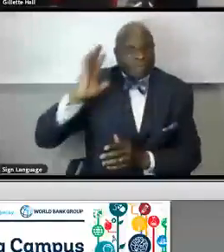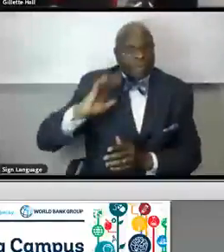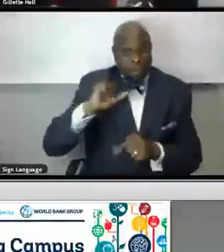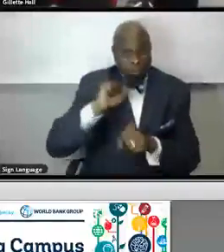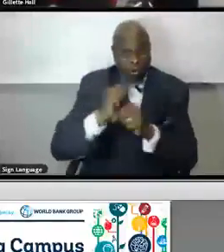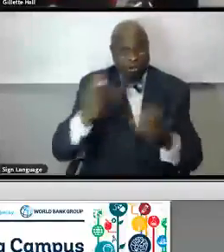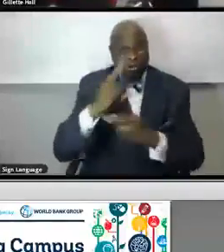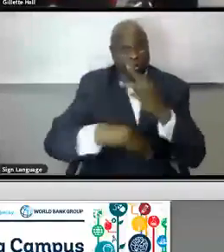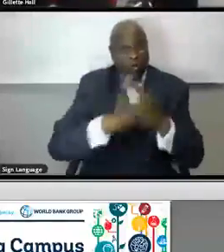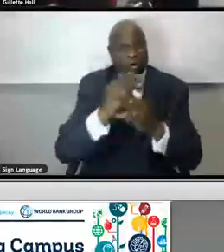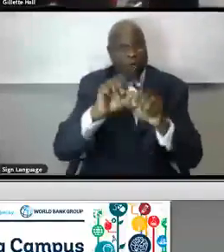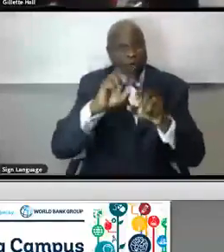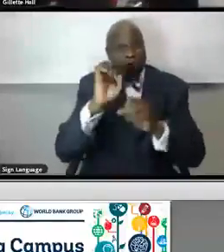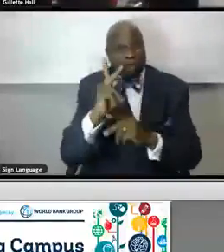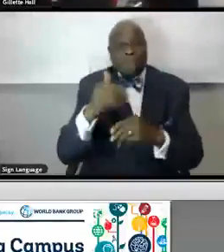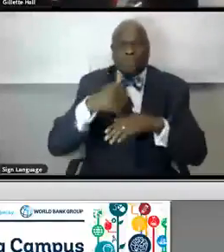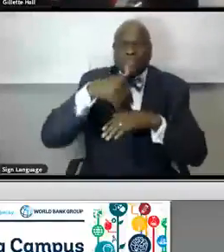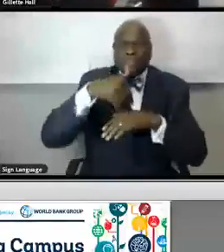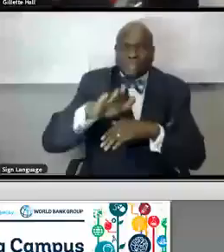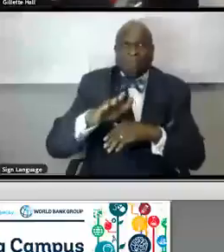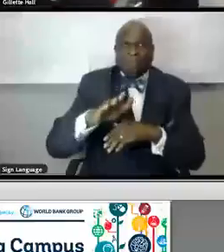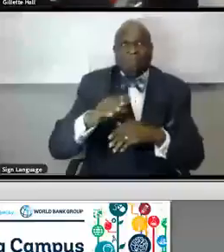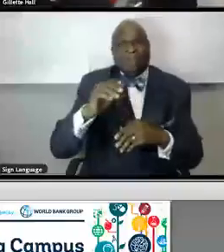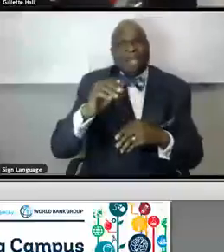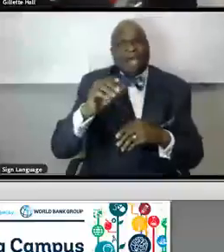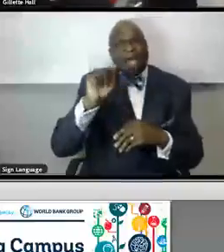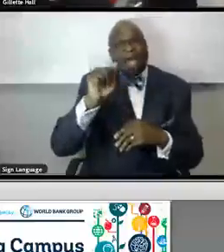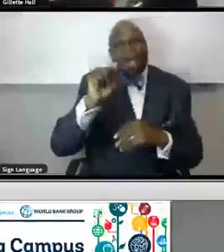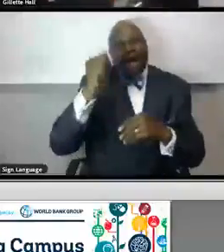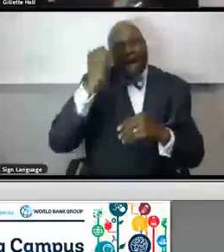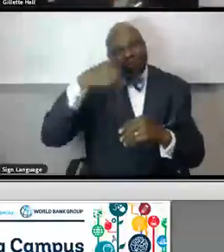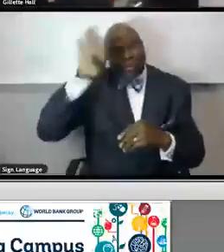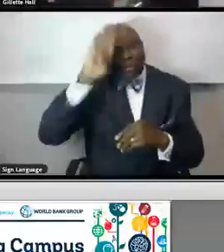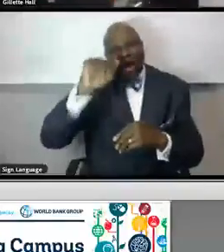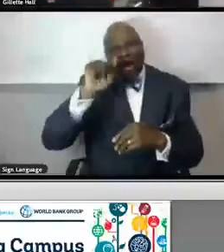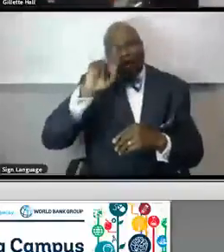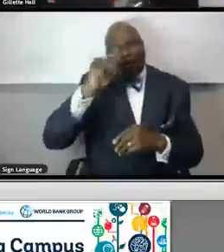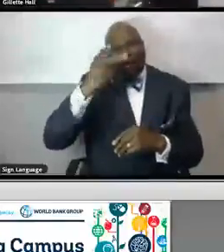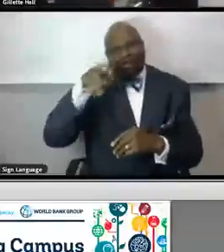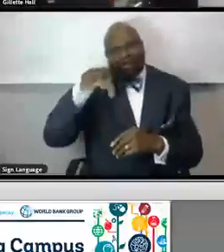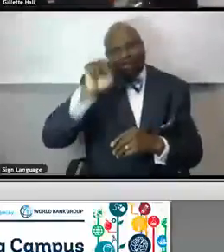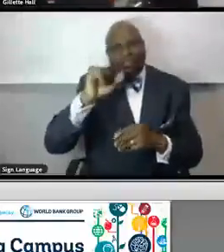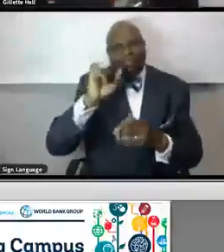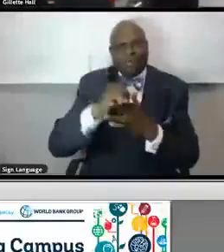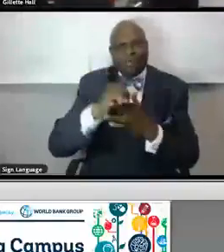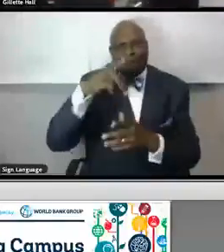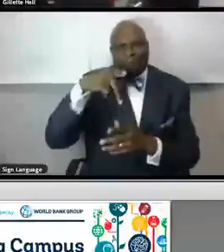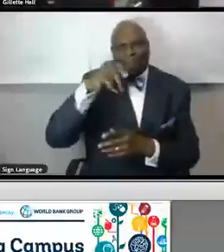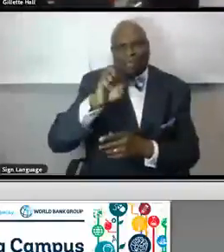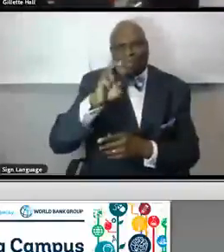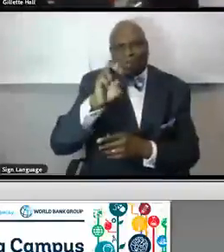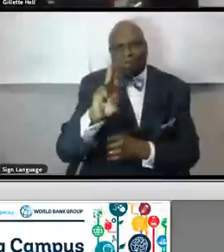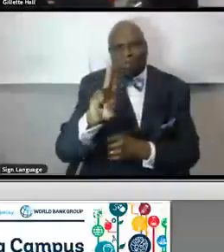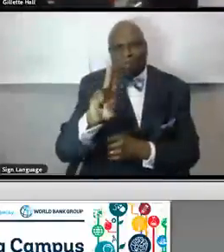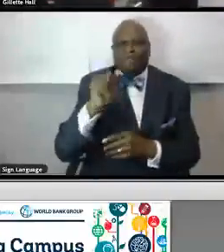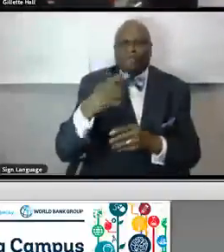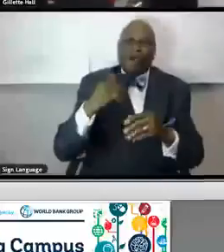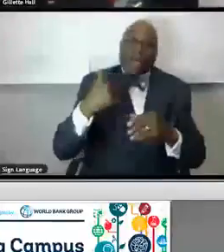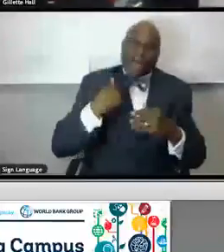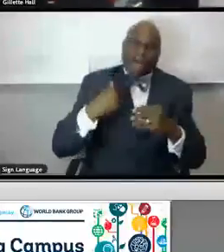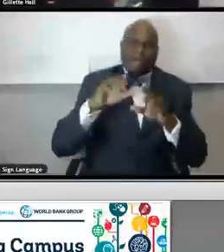here at the World Bank, we sent a anthropologist to the highlands of Peru to hold focus